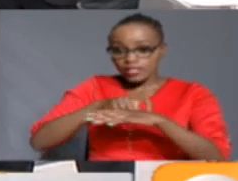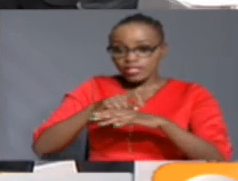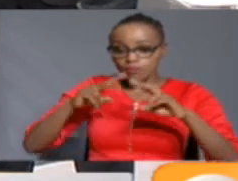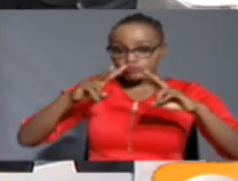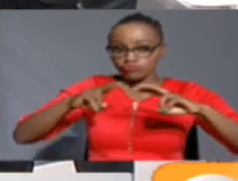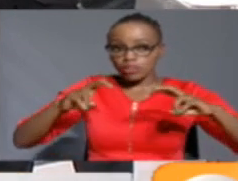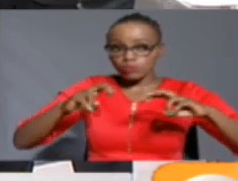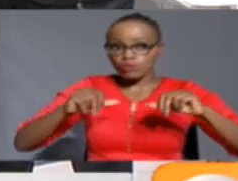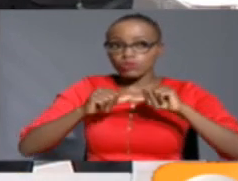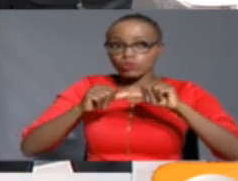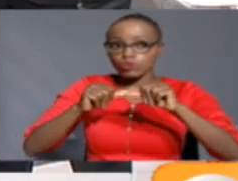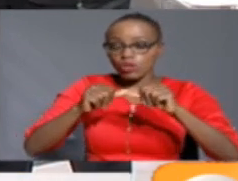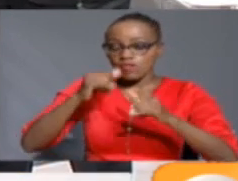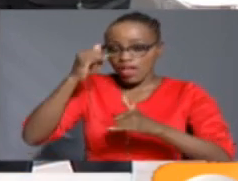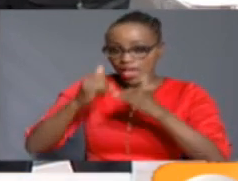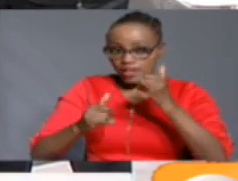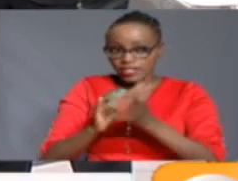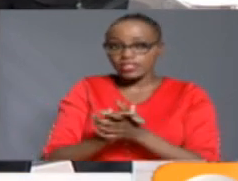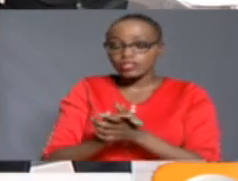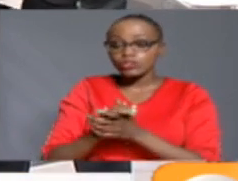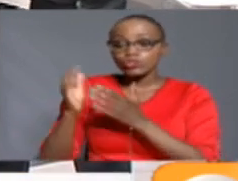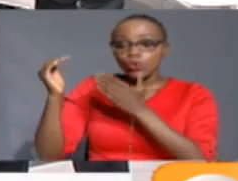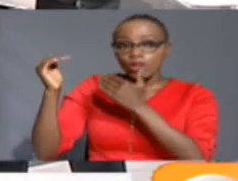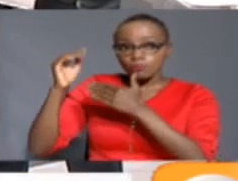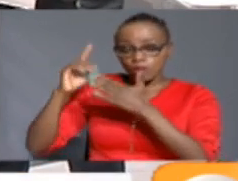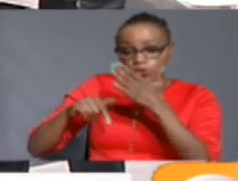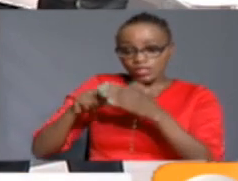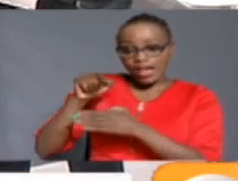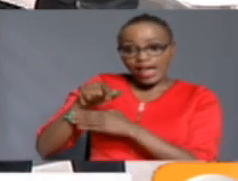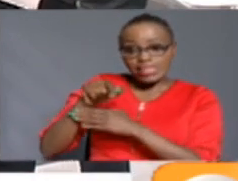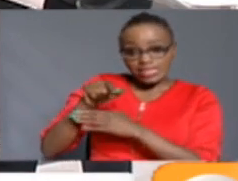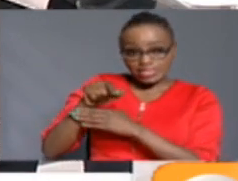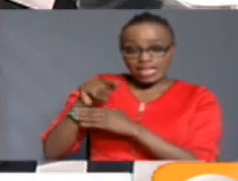investigation lapses. So expect that in terms of details.